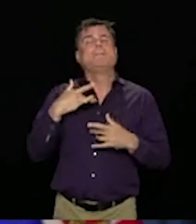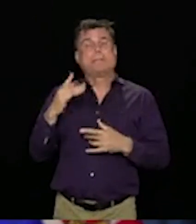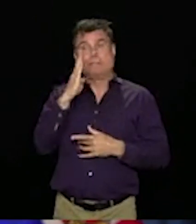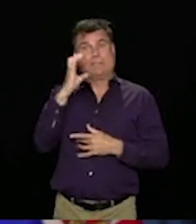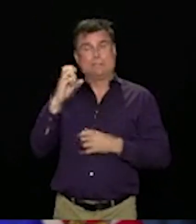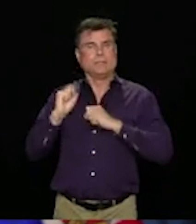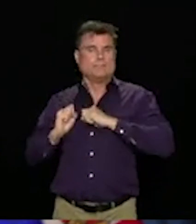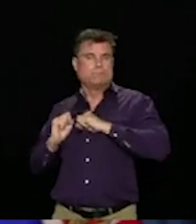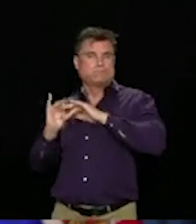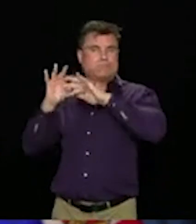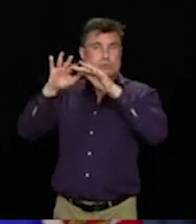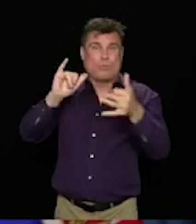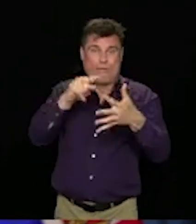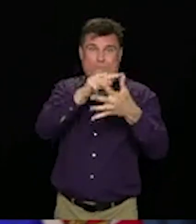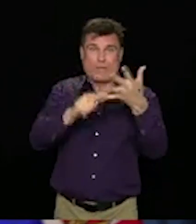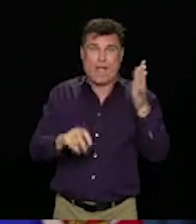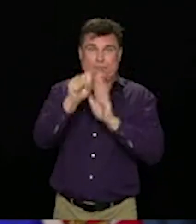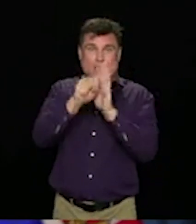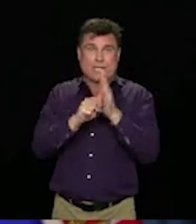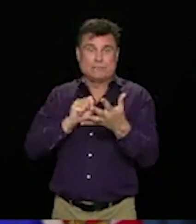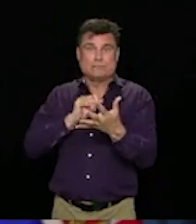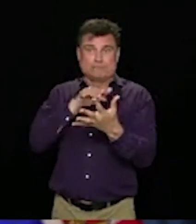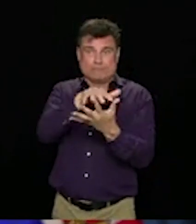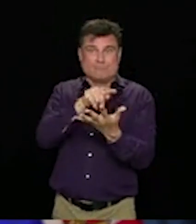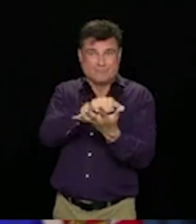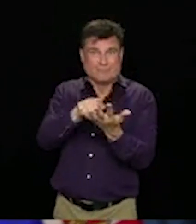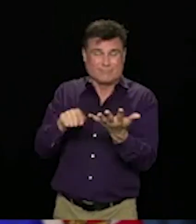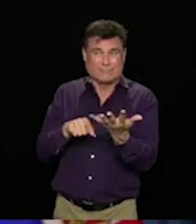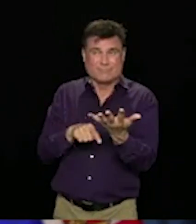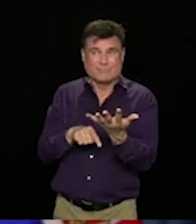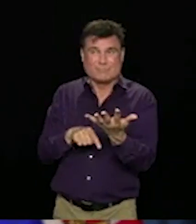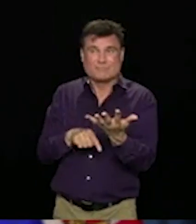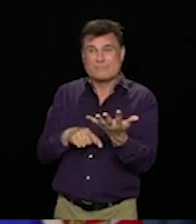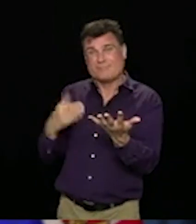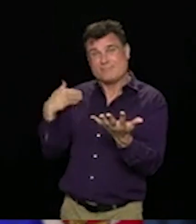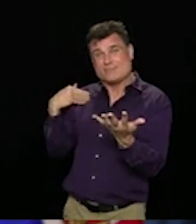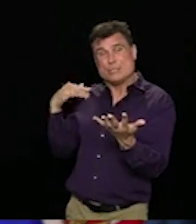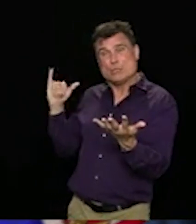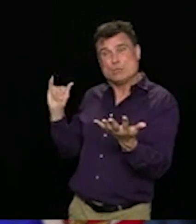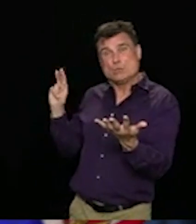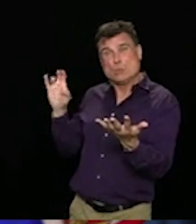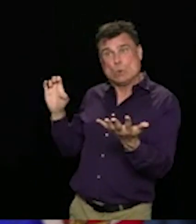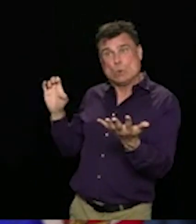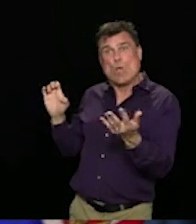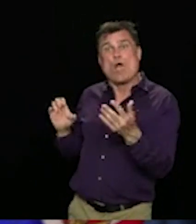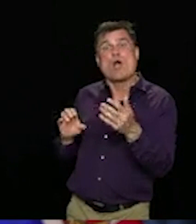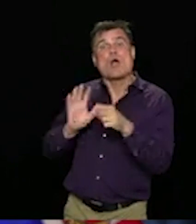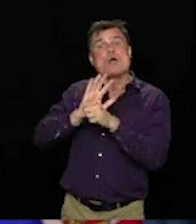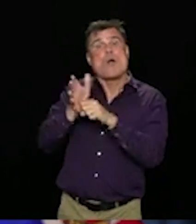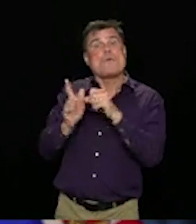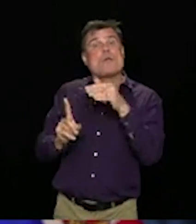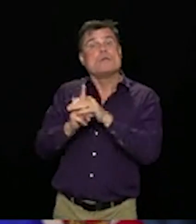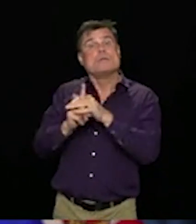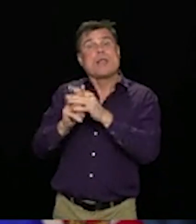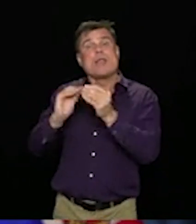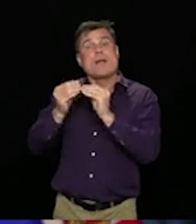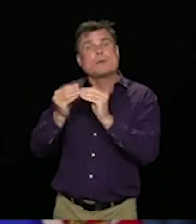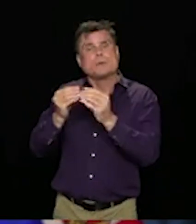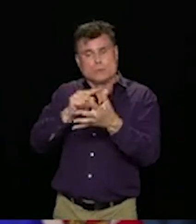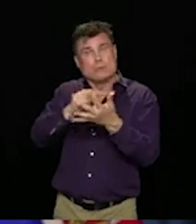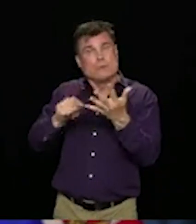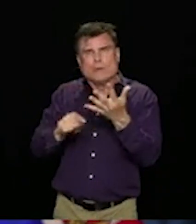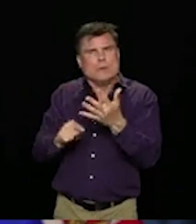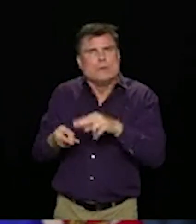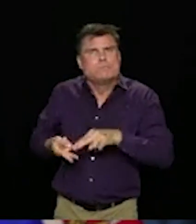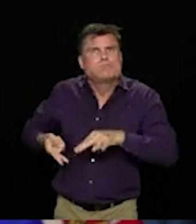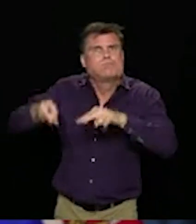significant upticks, actual upticks in the month of June in the case counts for COVID-19. And that's a significant situation that continues